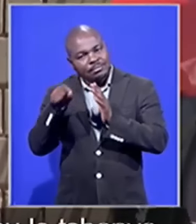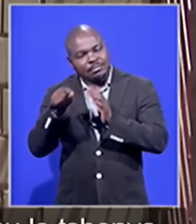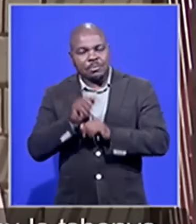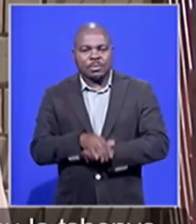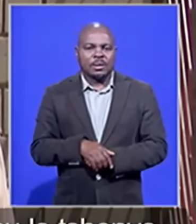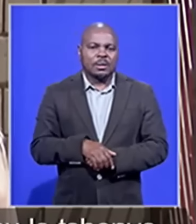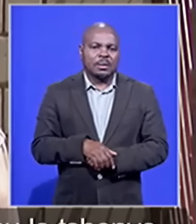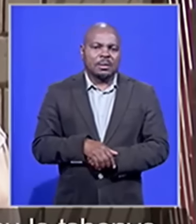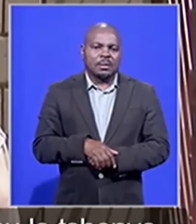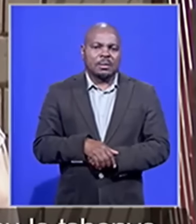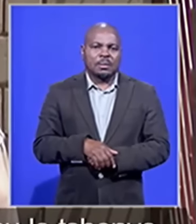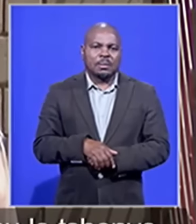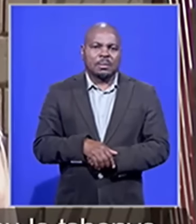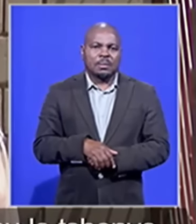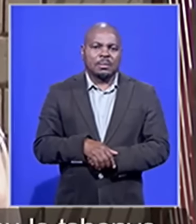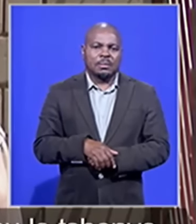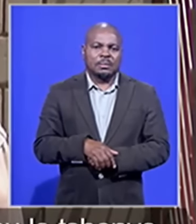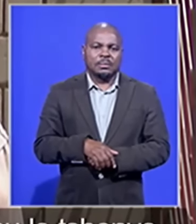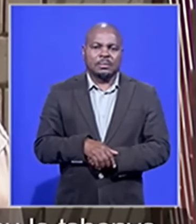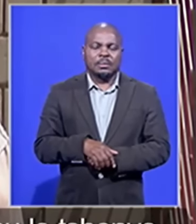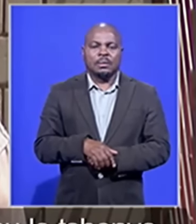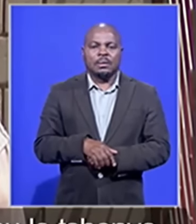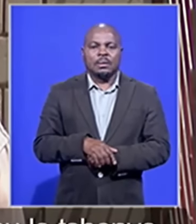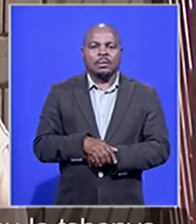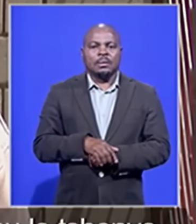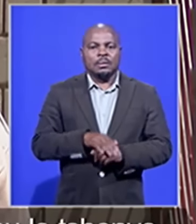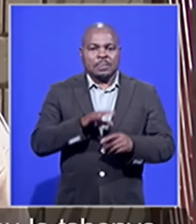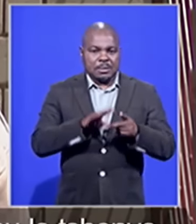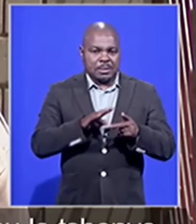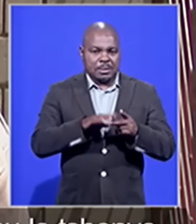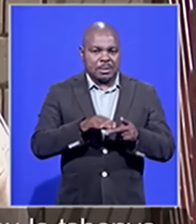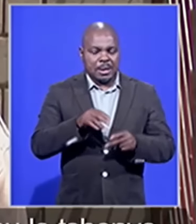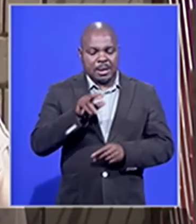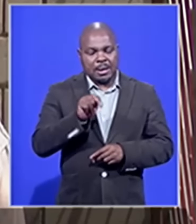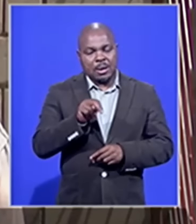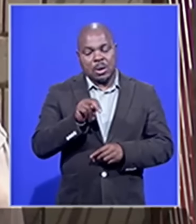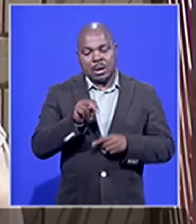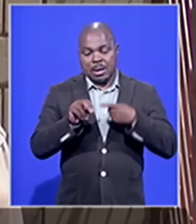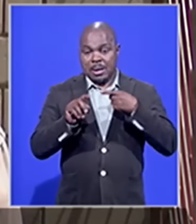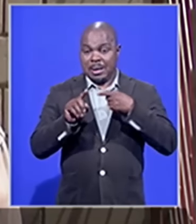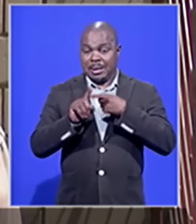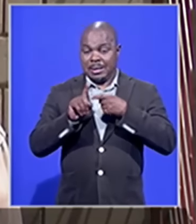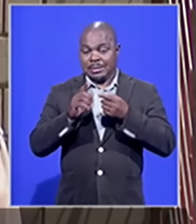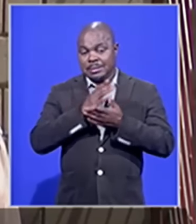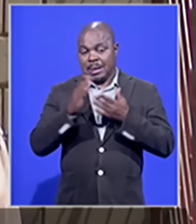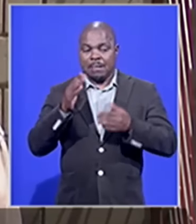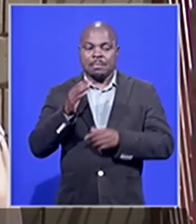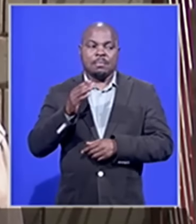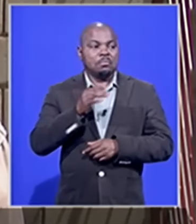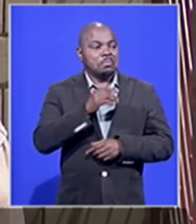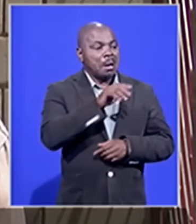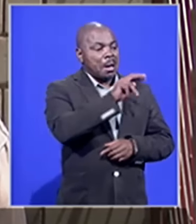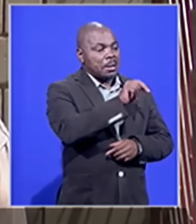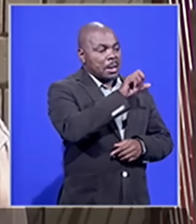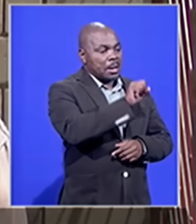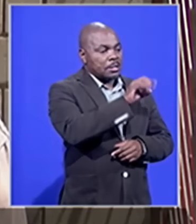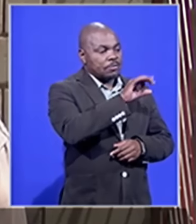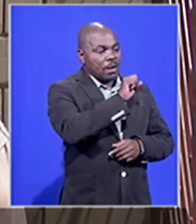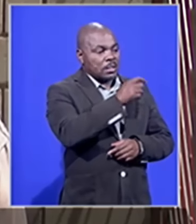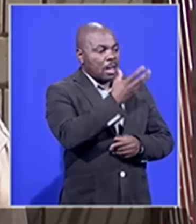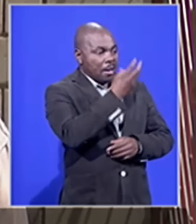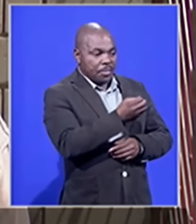Abanye bethu sa asinawe NSFAS o re ba bang ba rona ha rena NSFAS ha re a khona ho ifumana